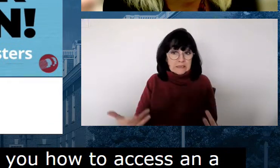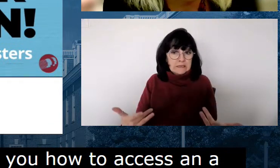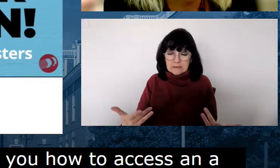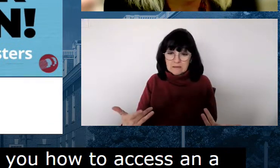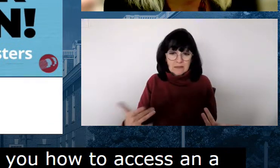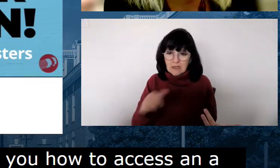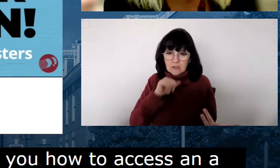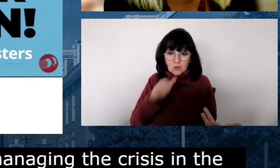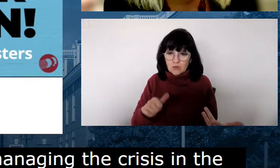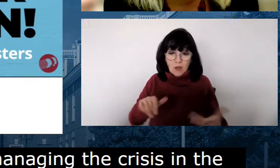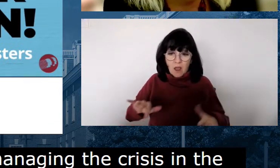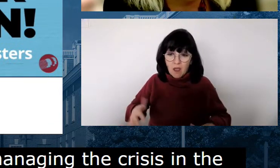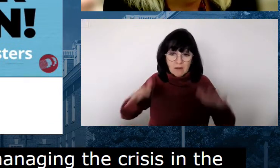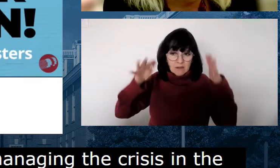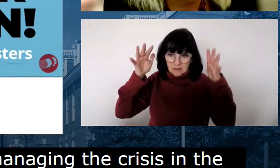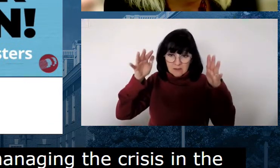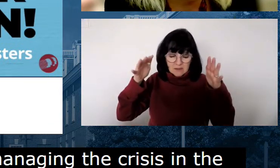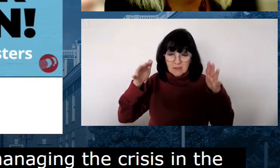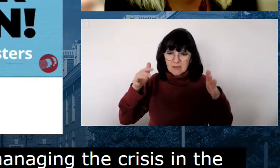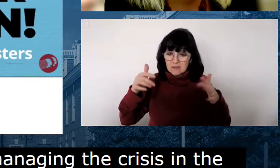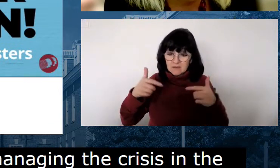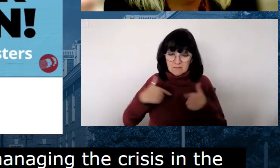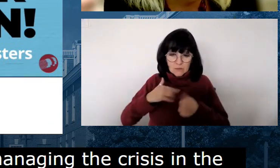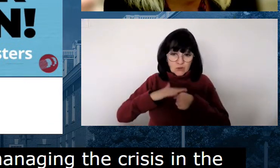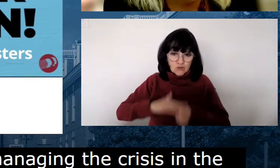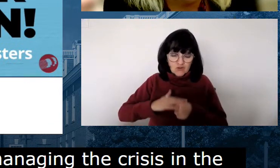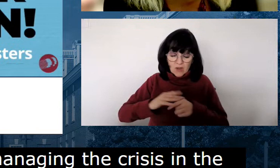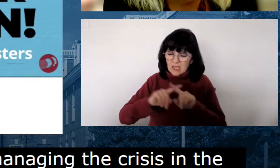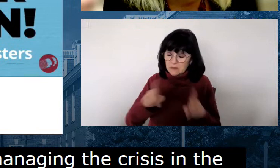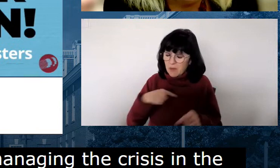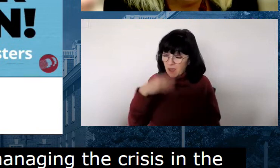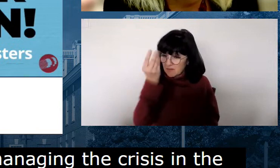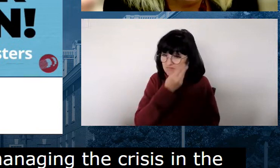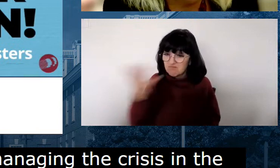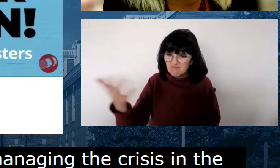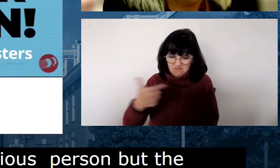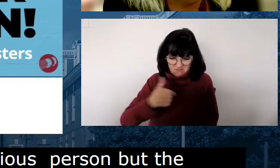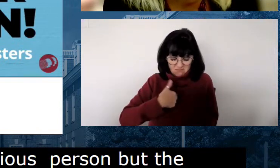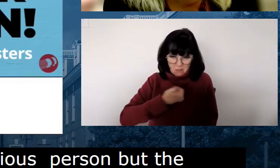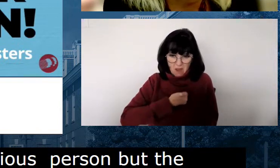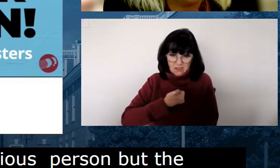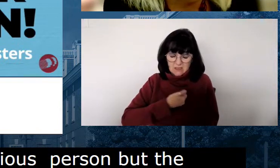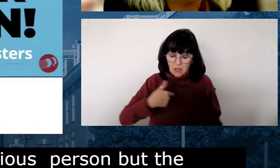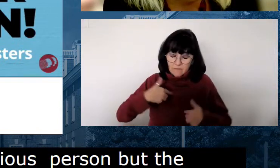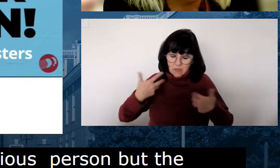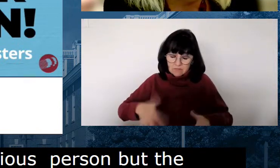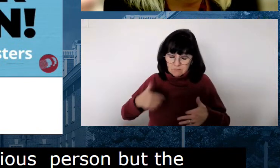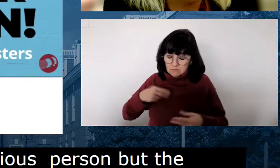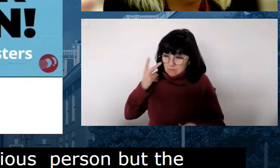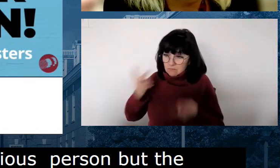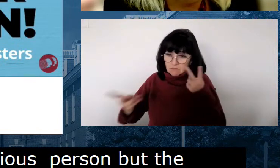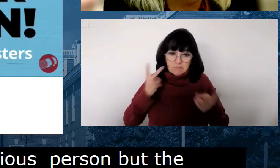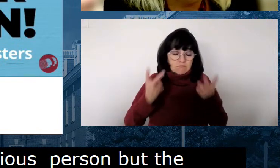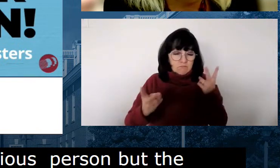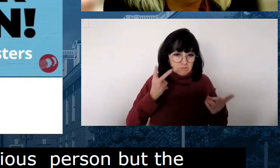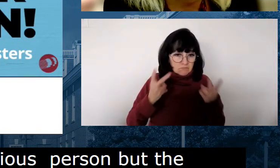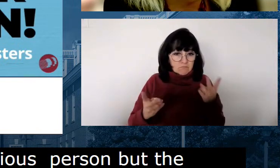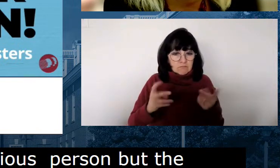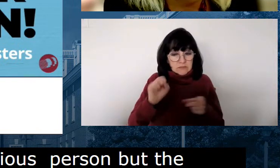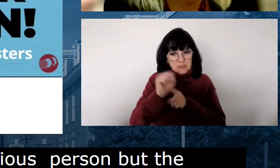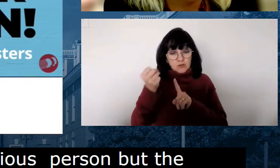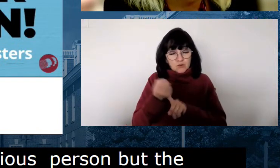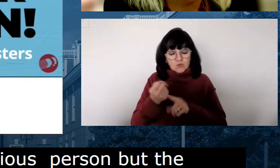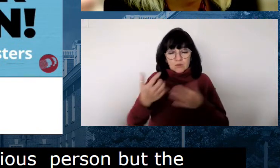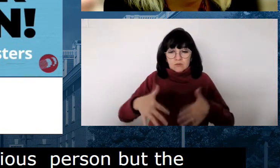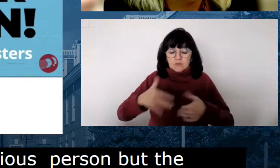will tell you the situation is dire. We are juggling every day and need everybody to participate in helping